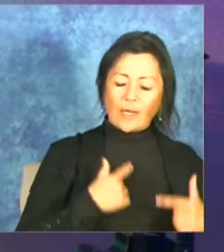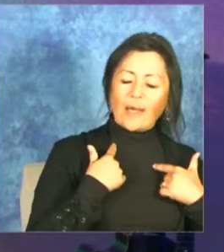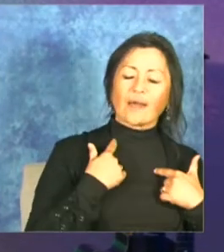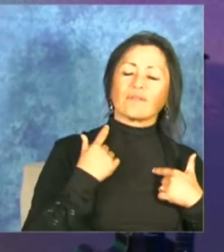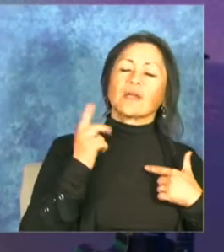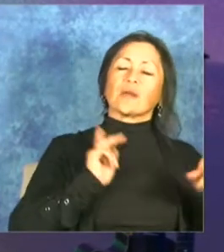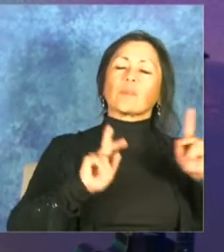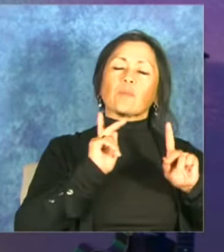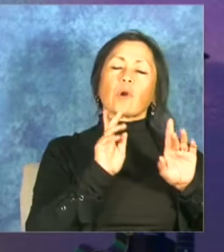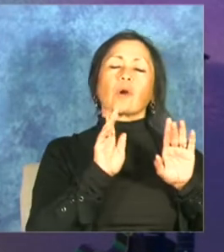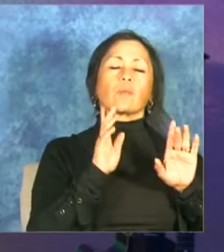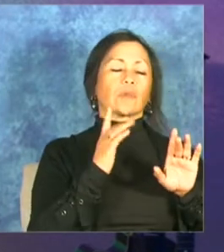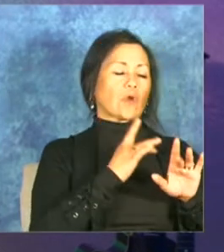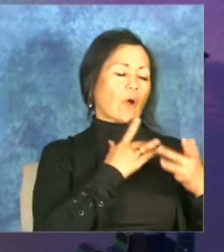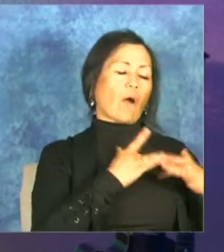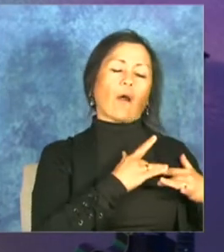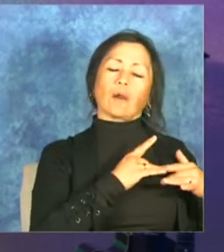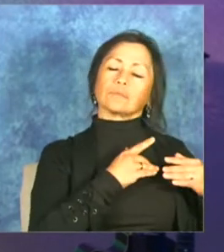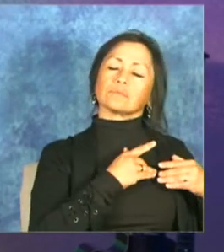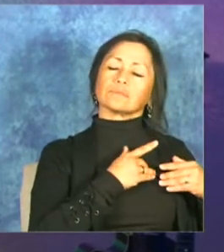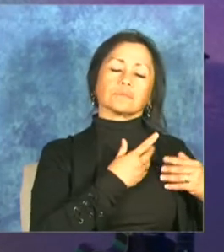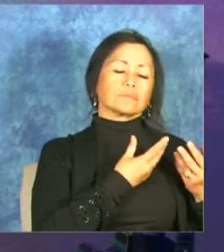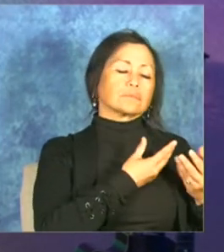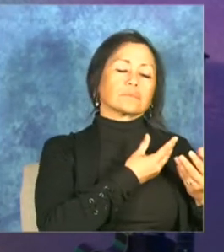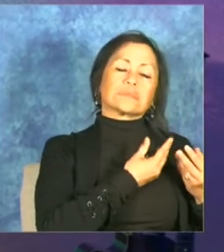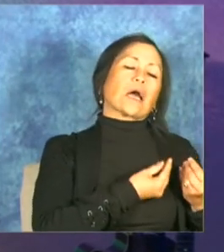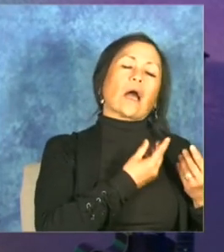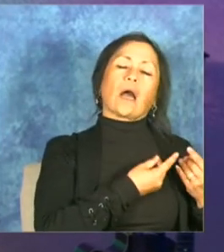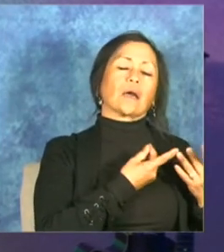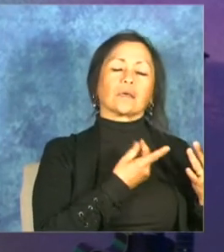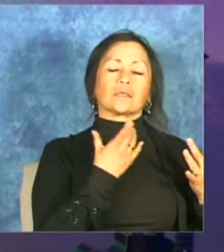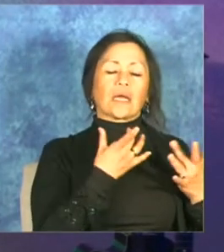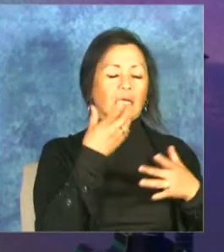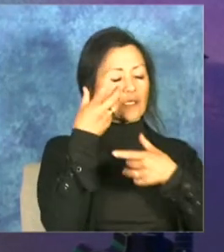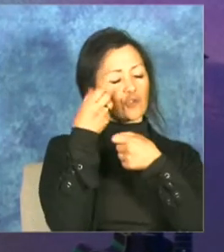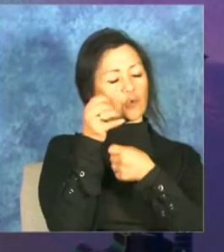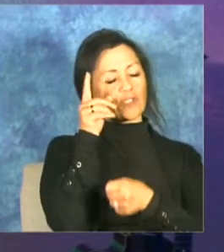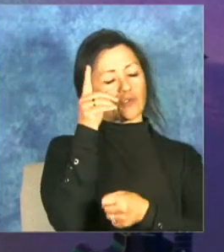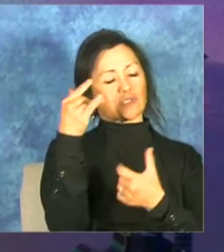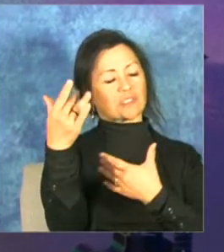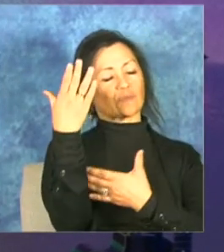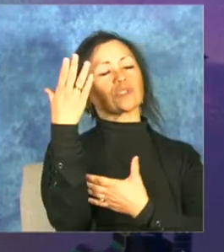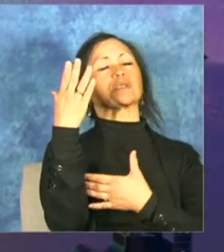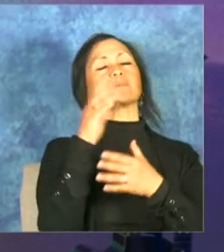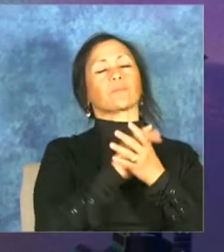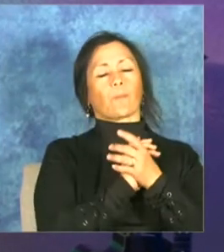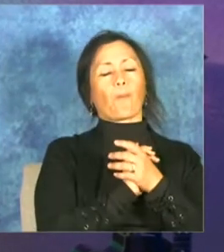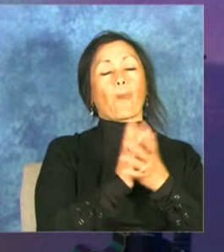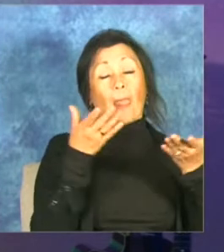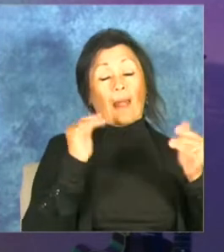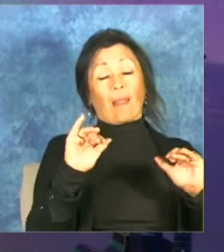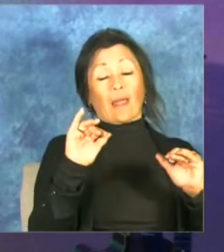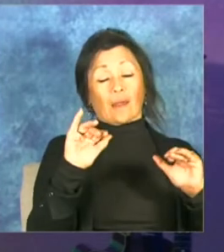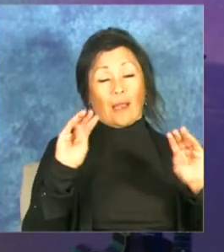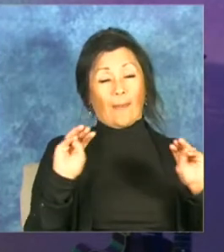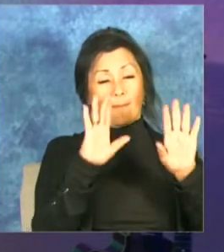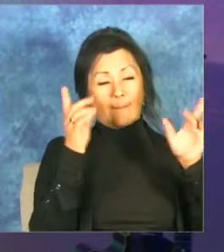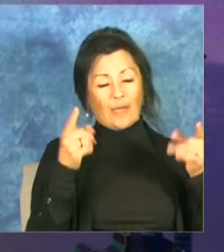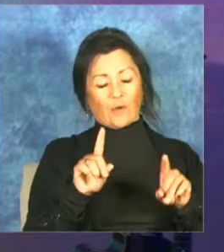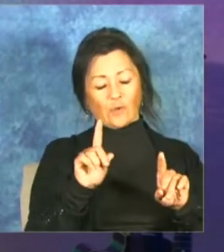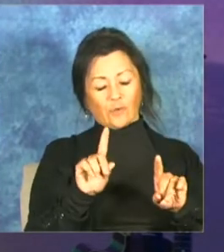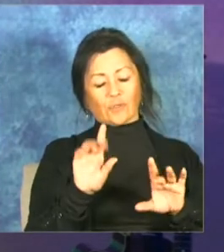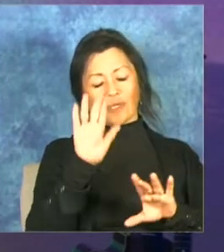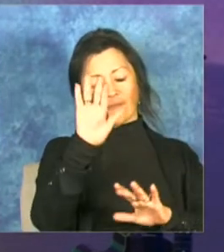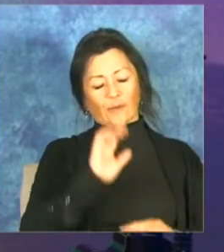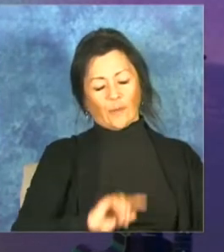people will open up their hearts and, as Pastor Rob mentioned, trust you this morning and allow the miracle to happen